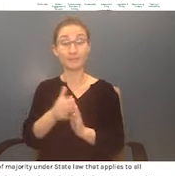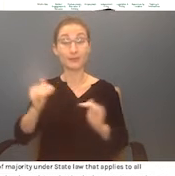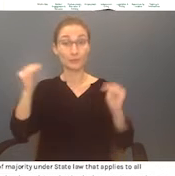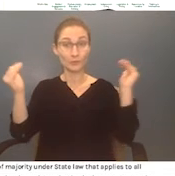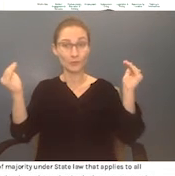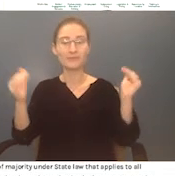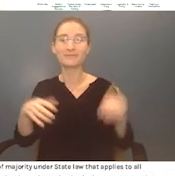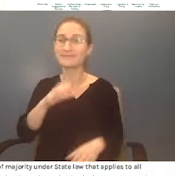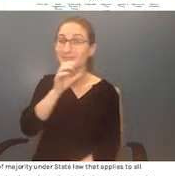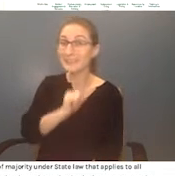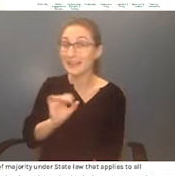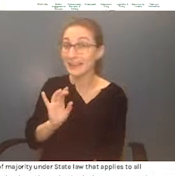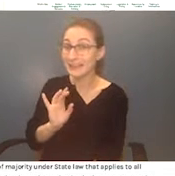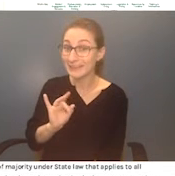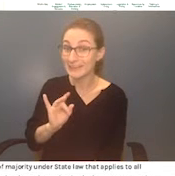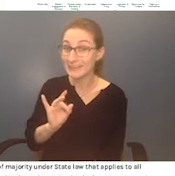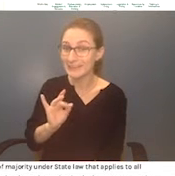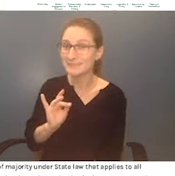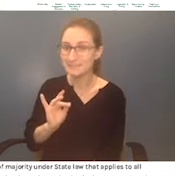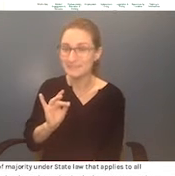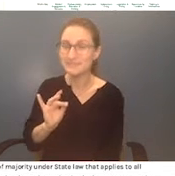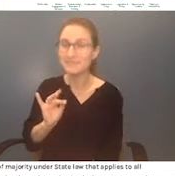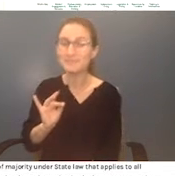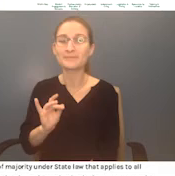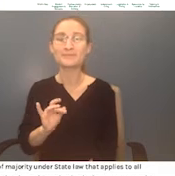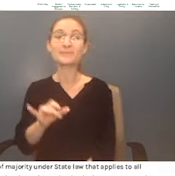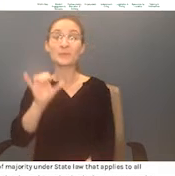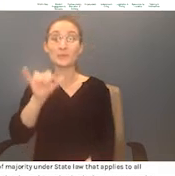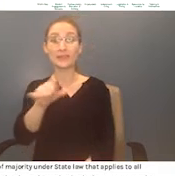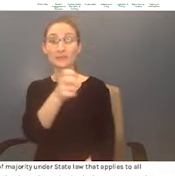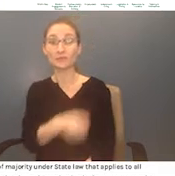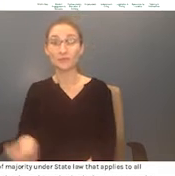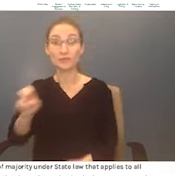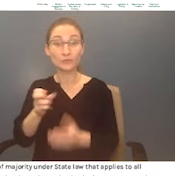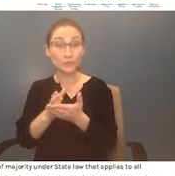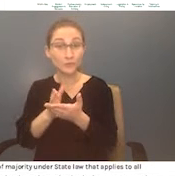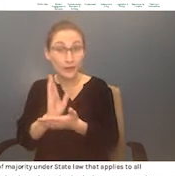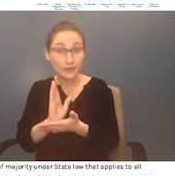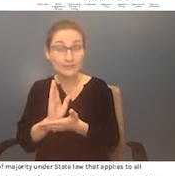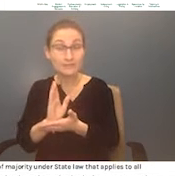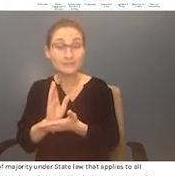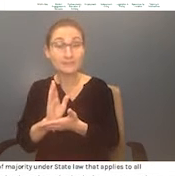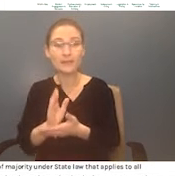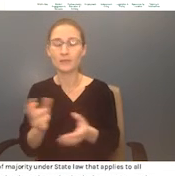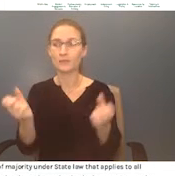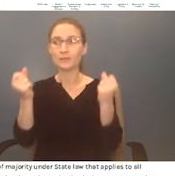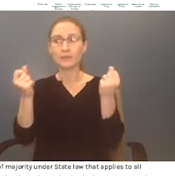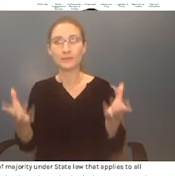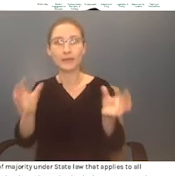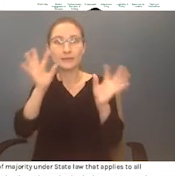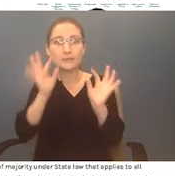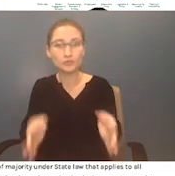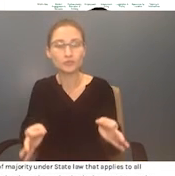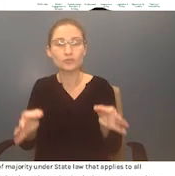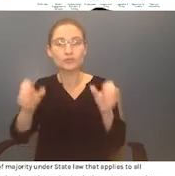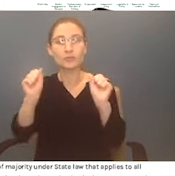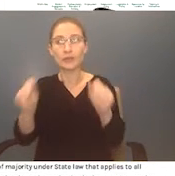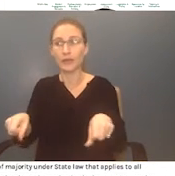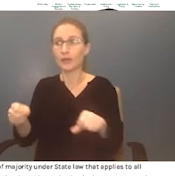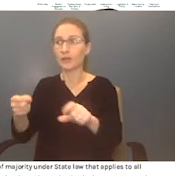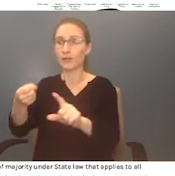turns 18, the age of majority, there's the transfer of rights, and there are a lot of decisions that can